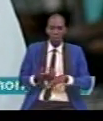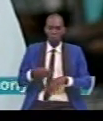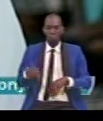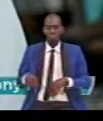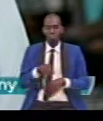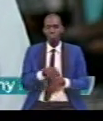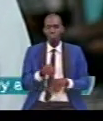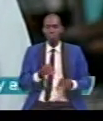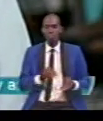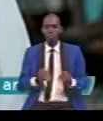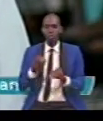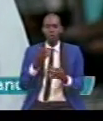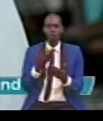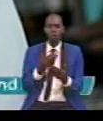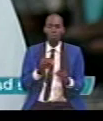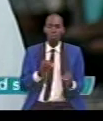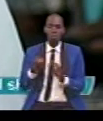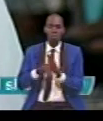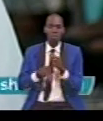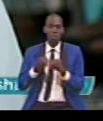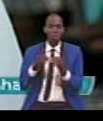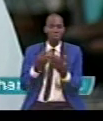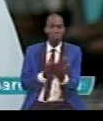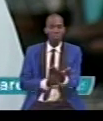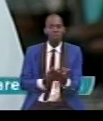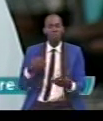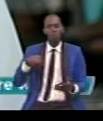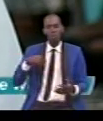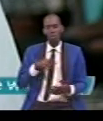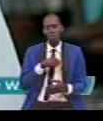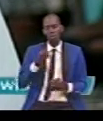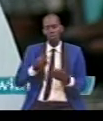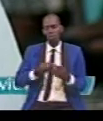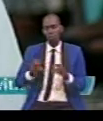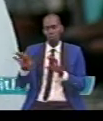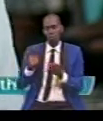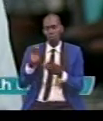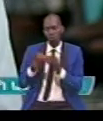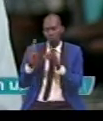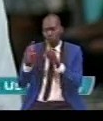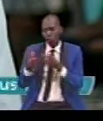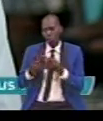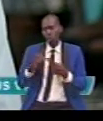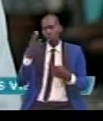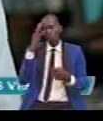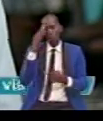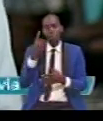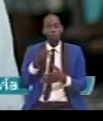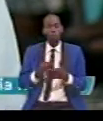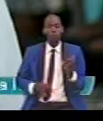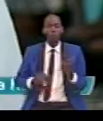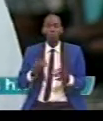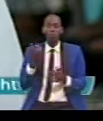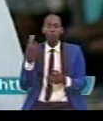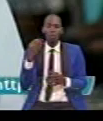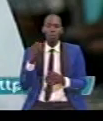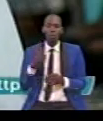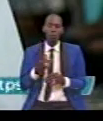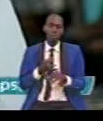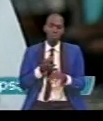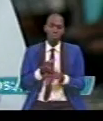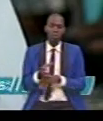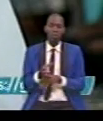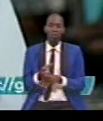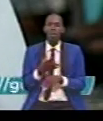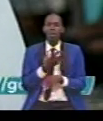of a spinal cord compression. So in spinal cord compression, normally patients will have that numbness and the pain, and also this